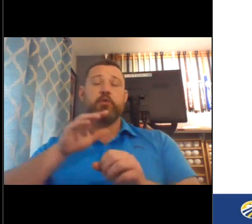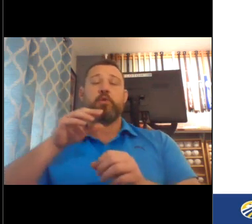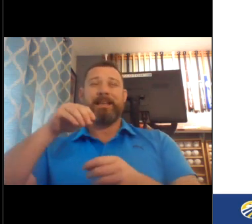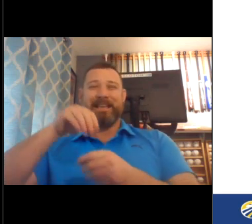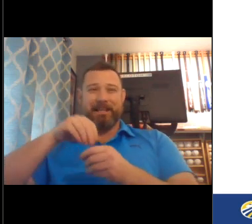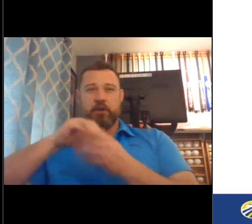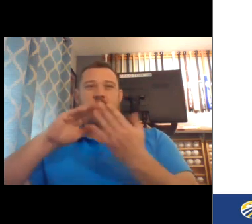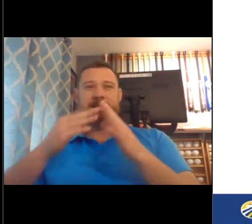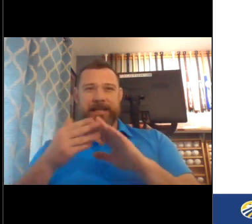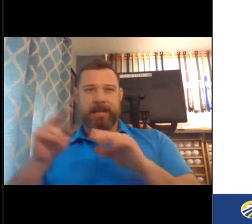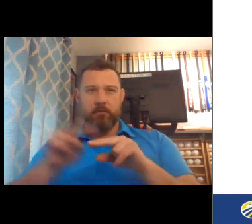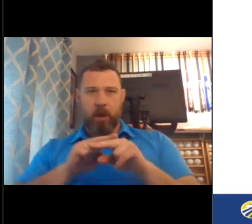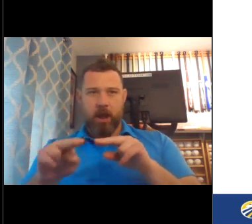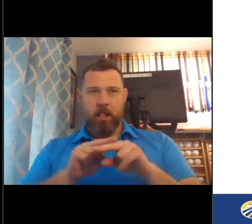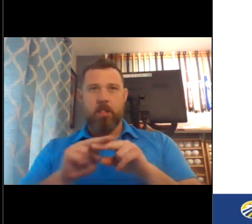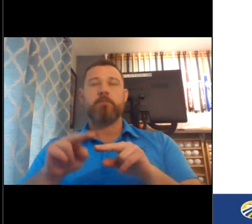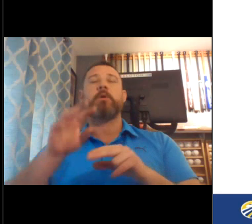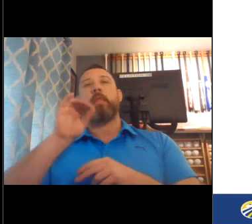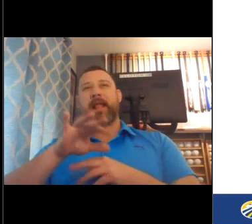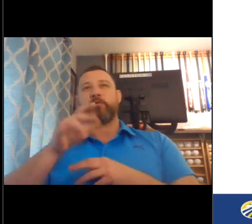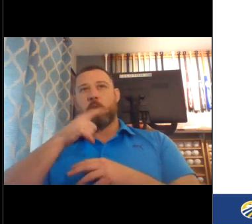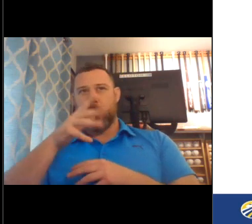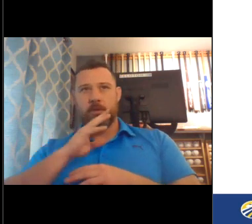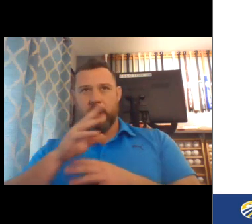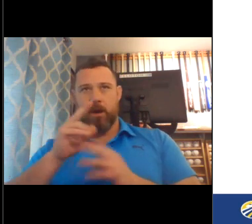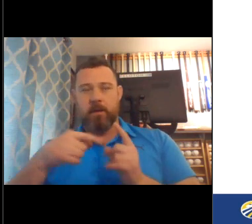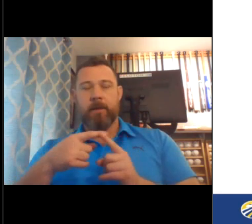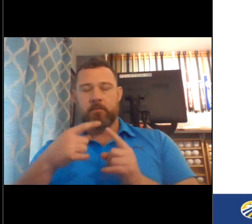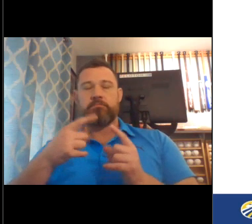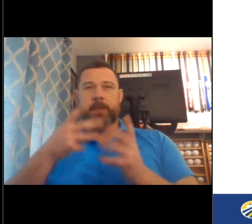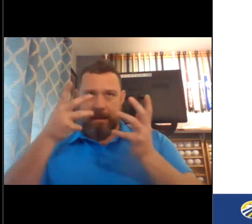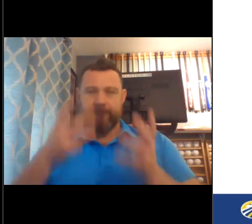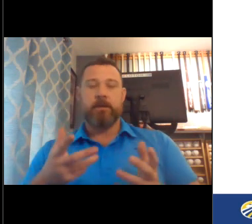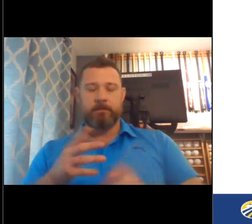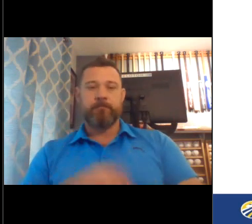So that's one in 23 we will be playing heavily in as well.